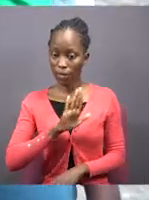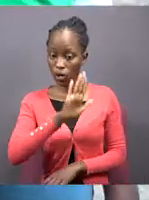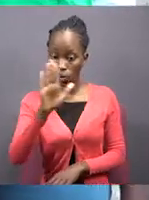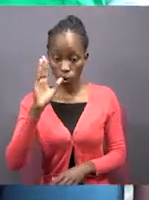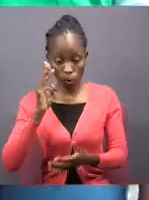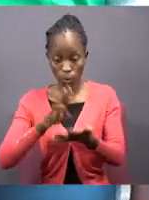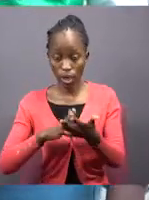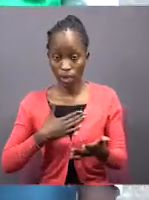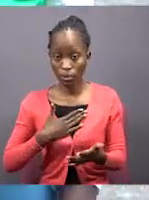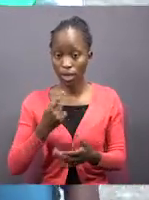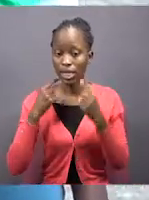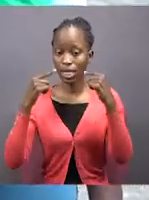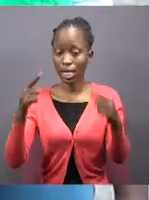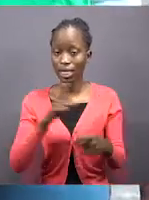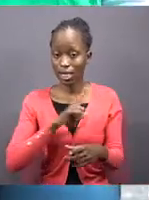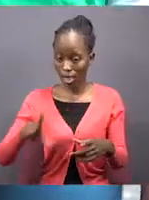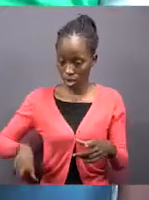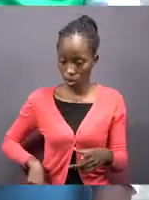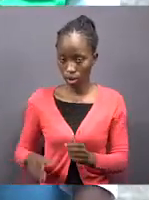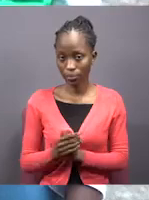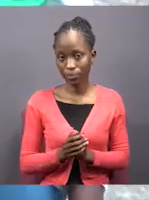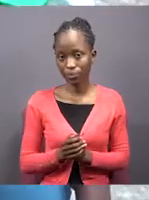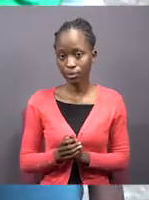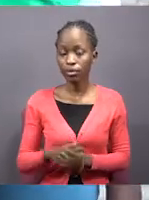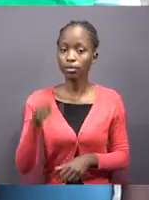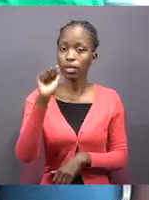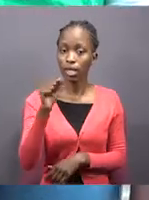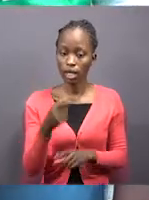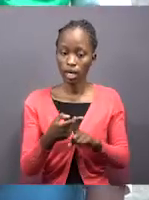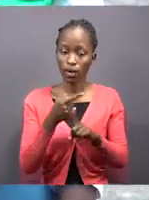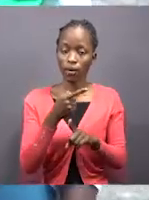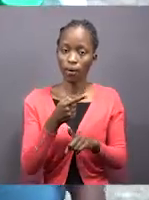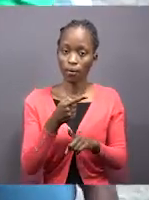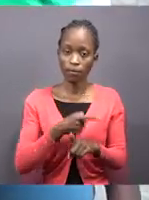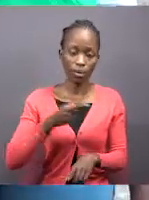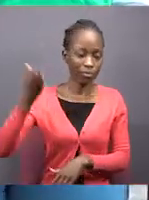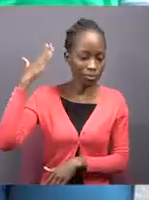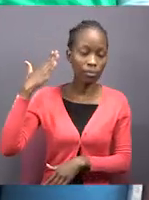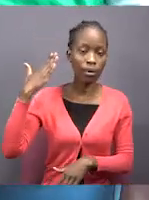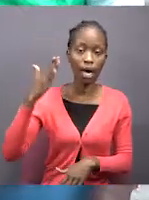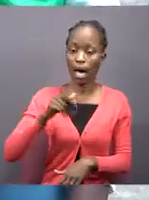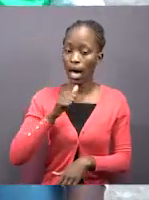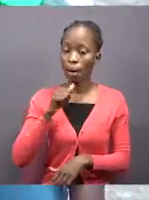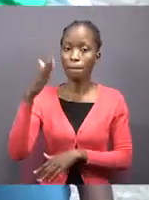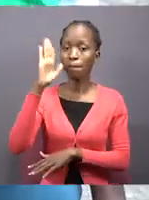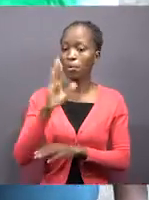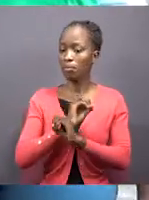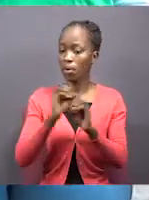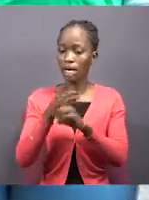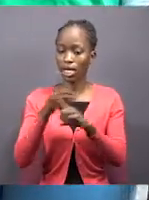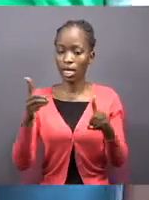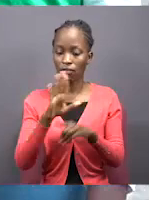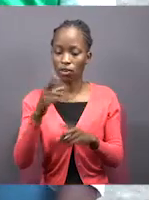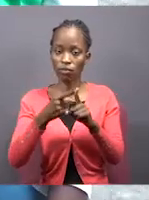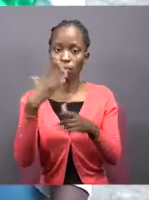declares the Lord that I am God. Yes, and from ancient days I am He. No one can deliver out of my hand. When I act,